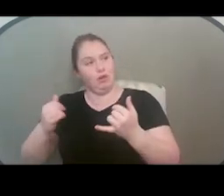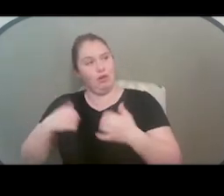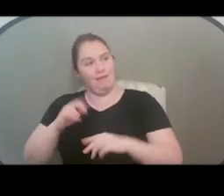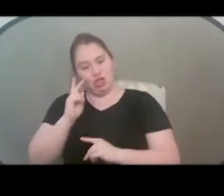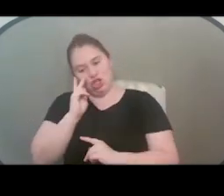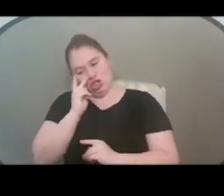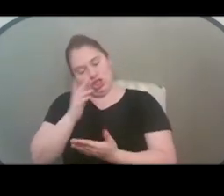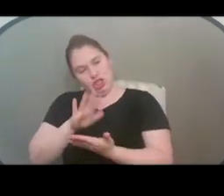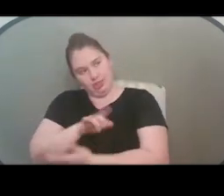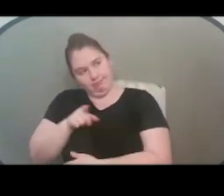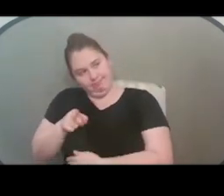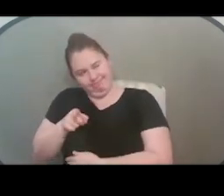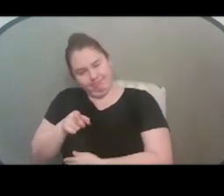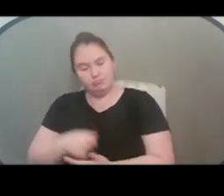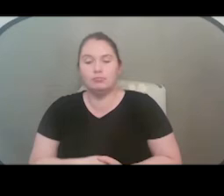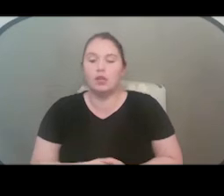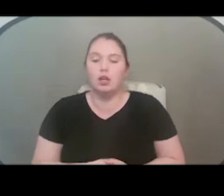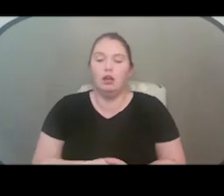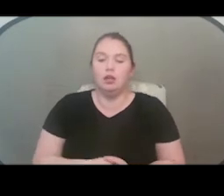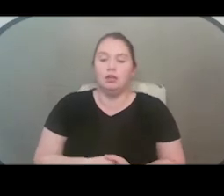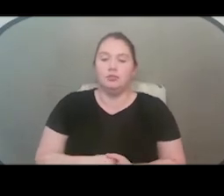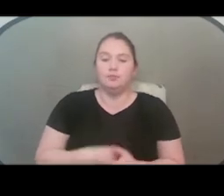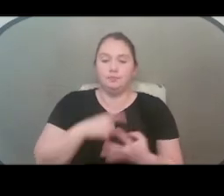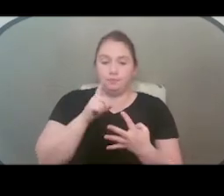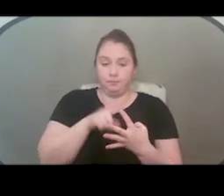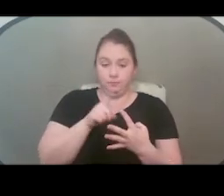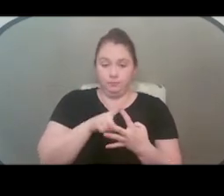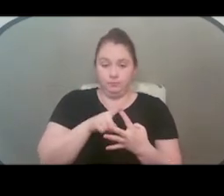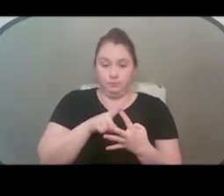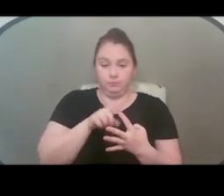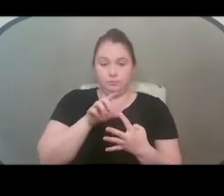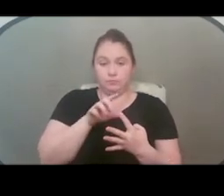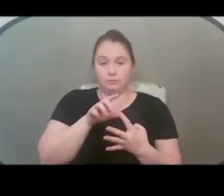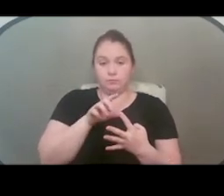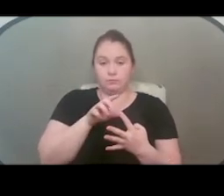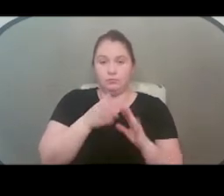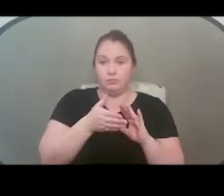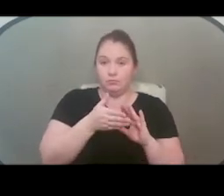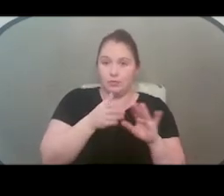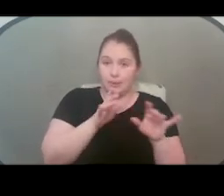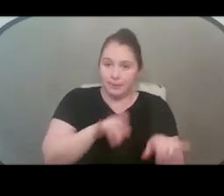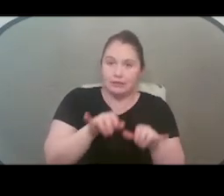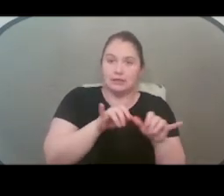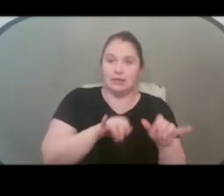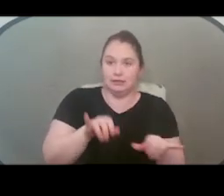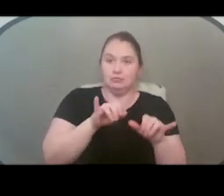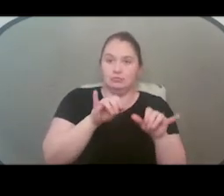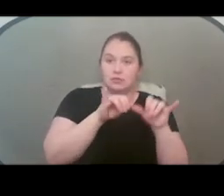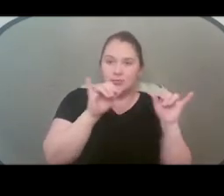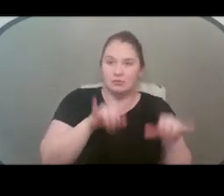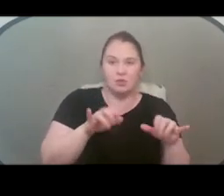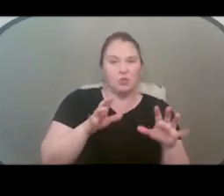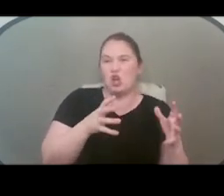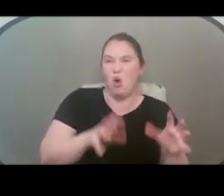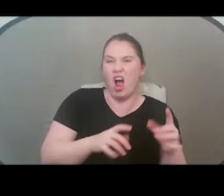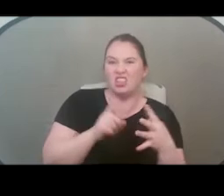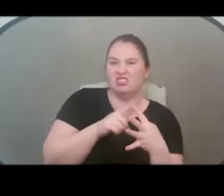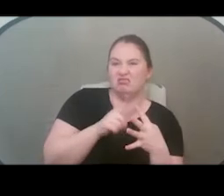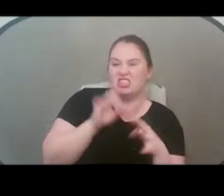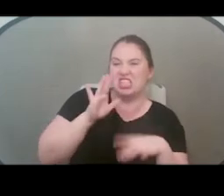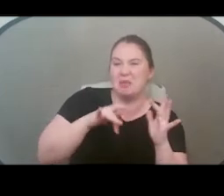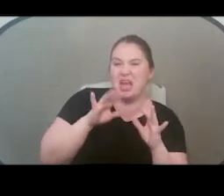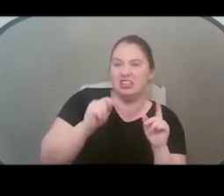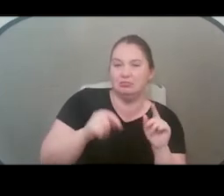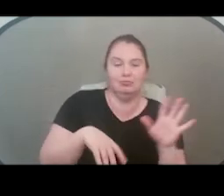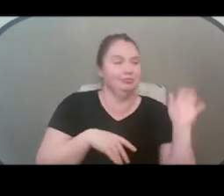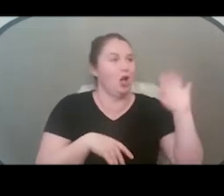here. So option 1 was maintain systems. Don't worry about 1. Don't skip 1. All